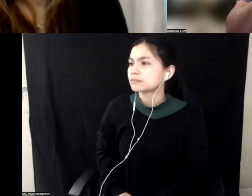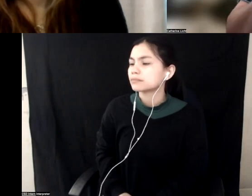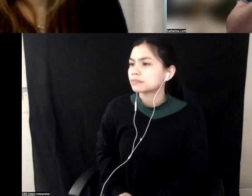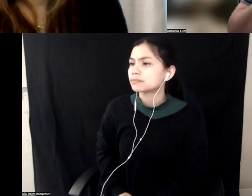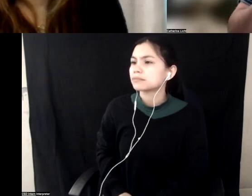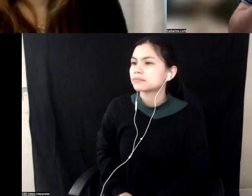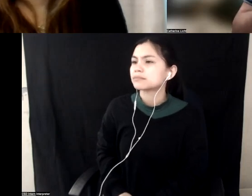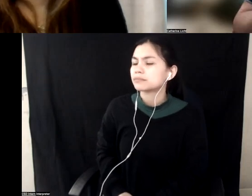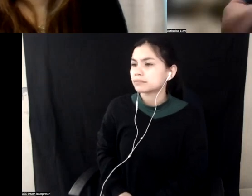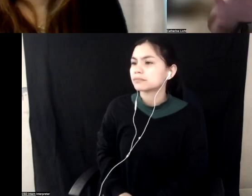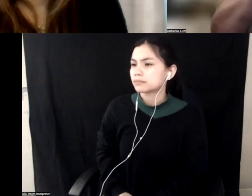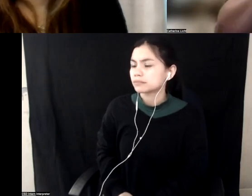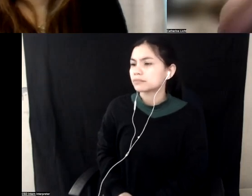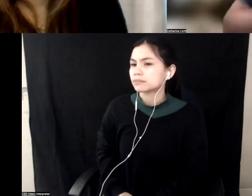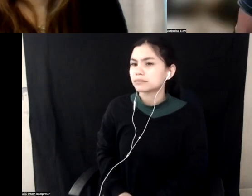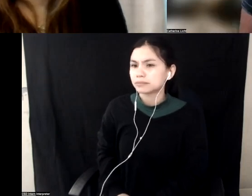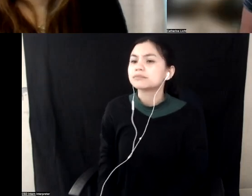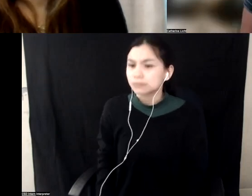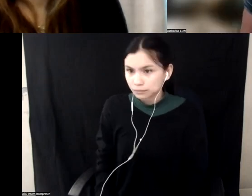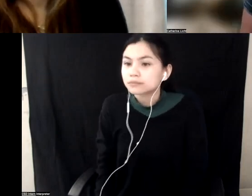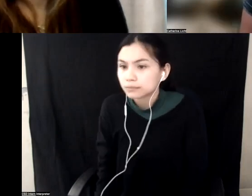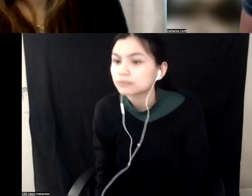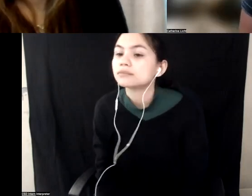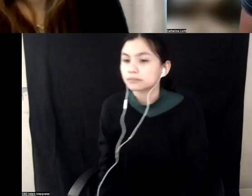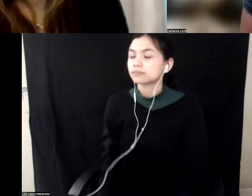improve the communication with their kids?